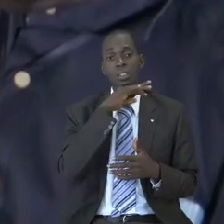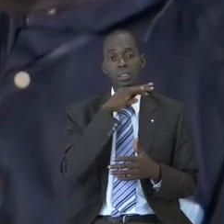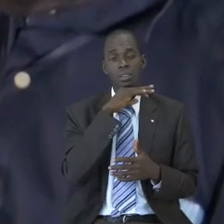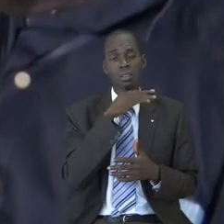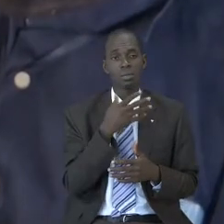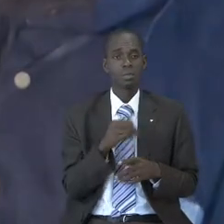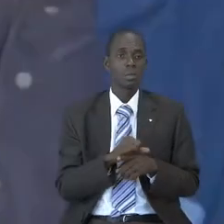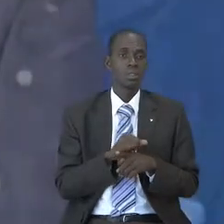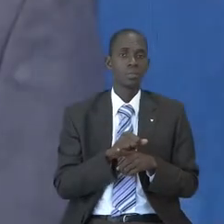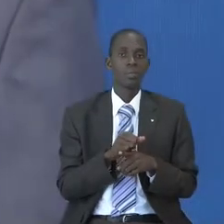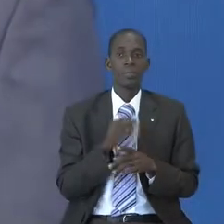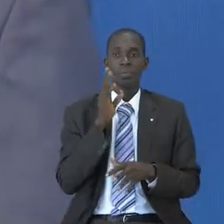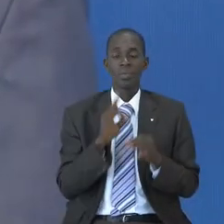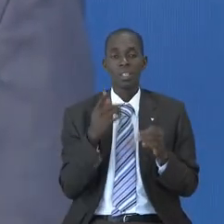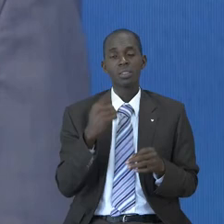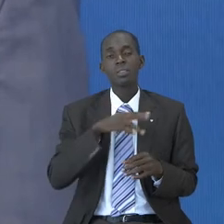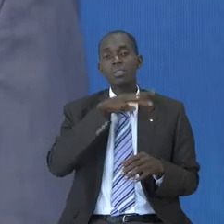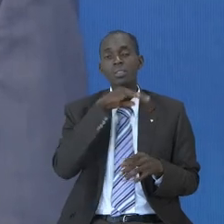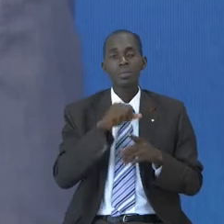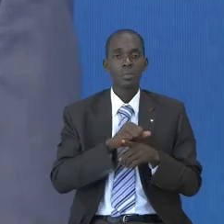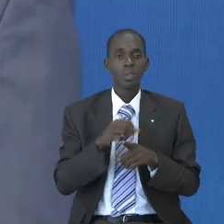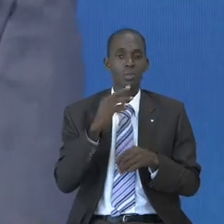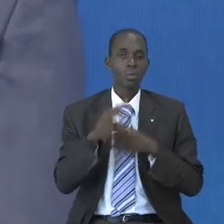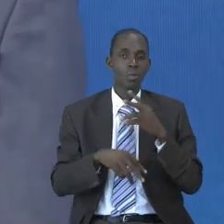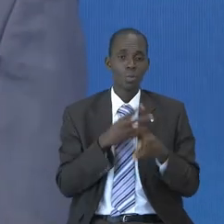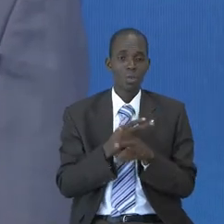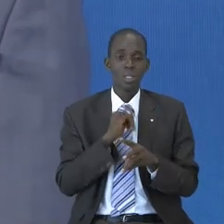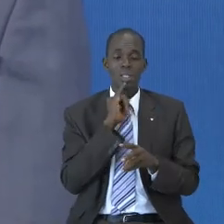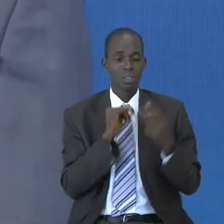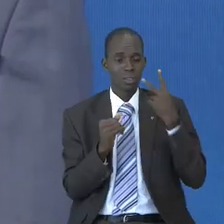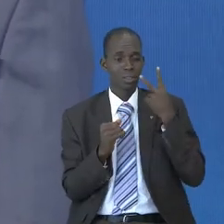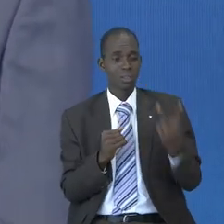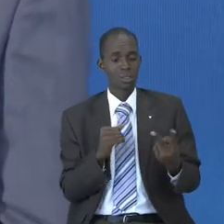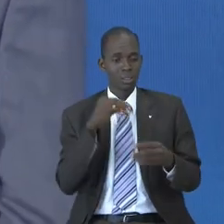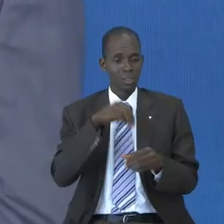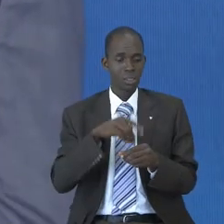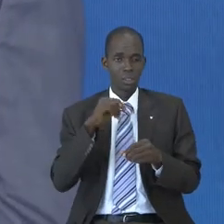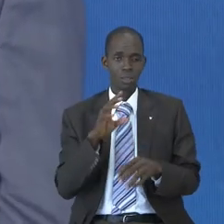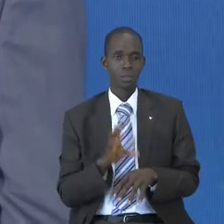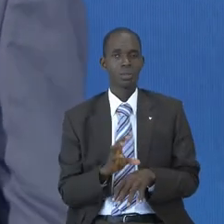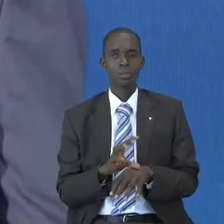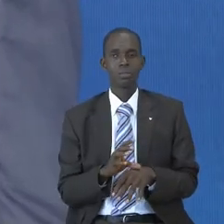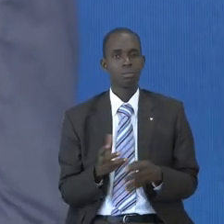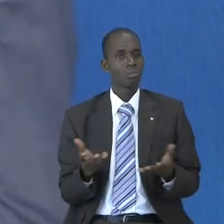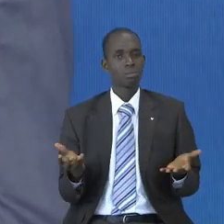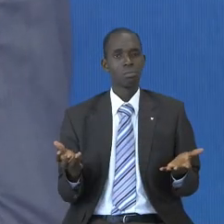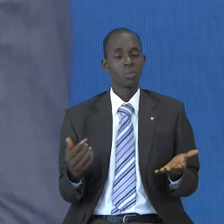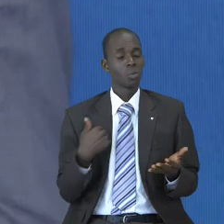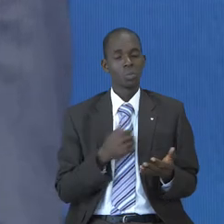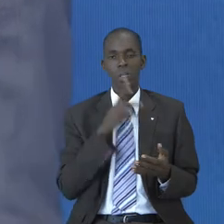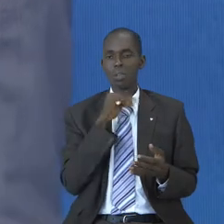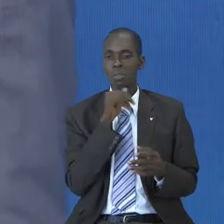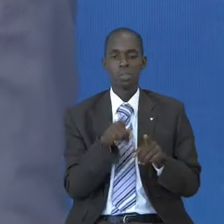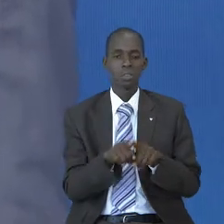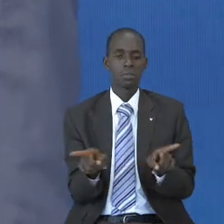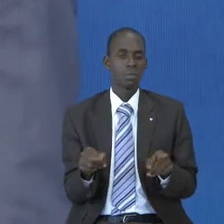the corruption of the world is found in the church, we're no different. And